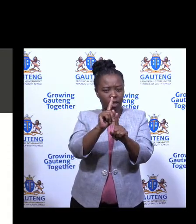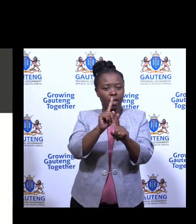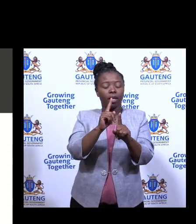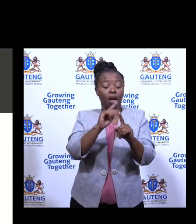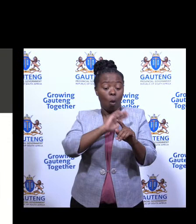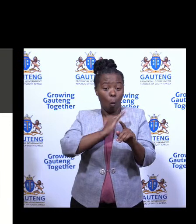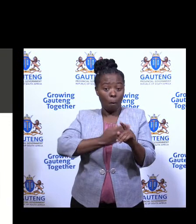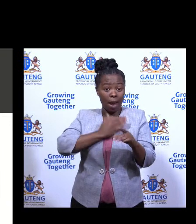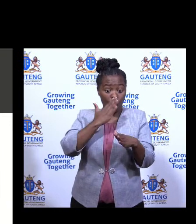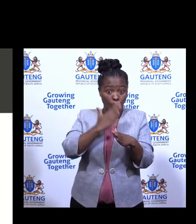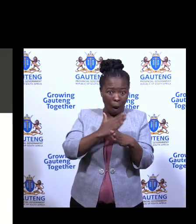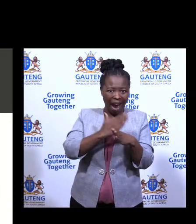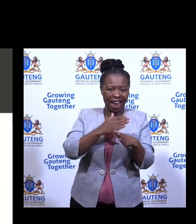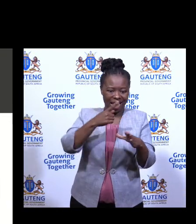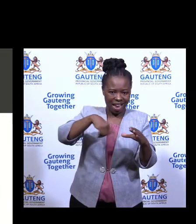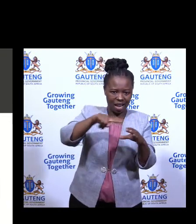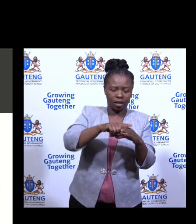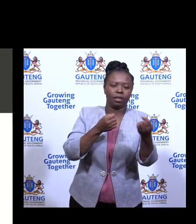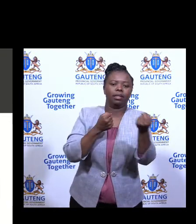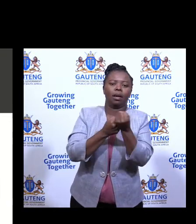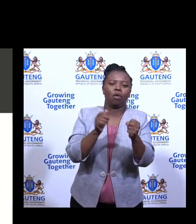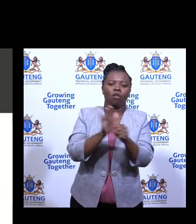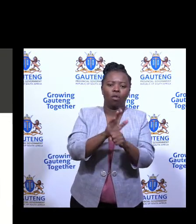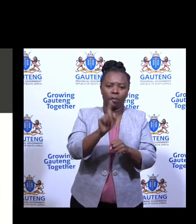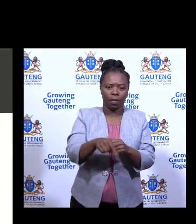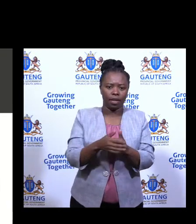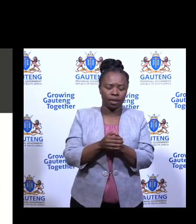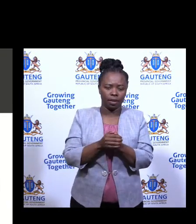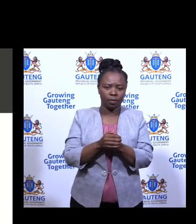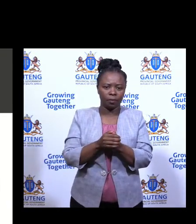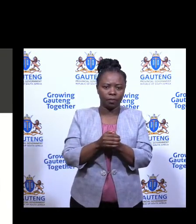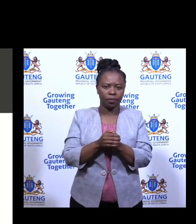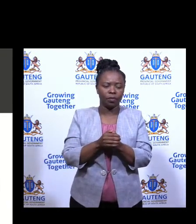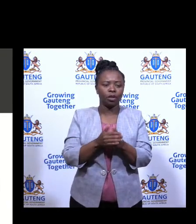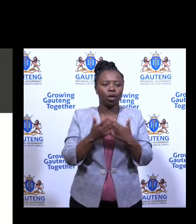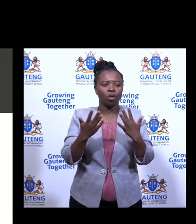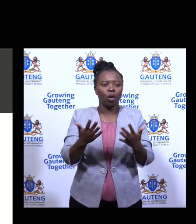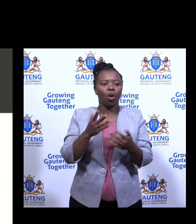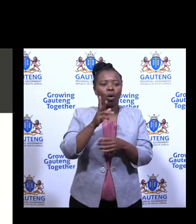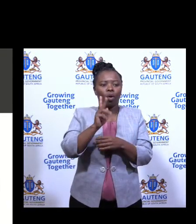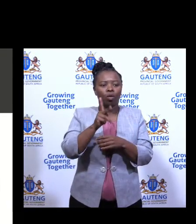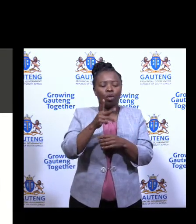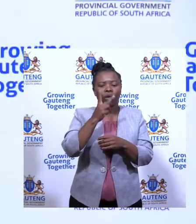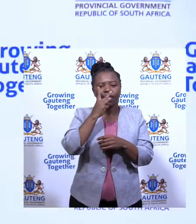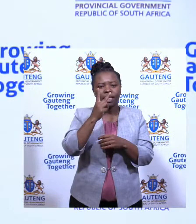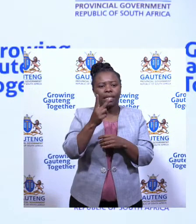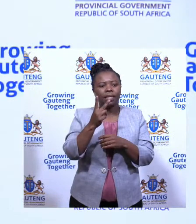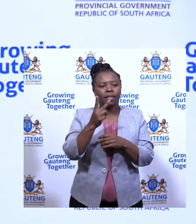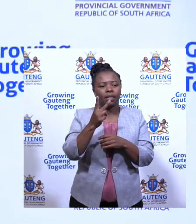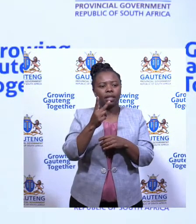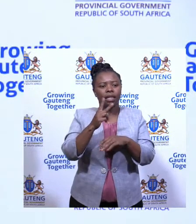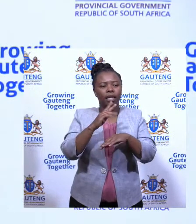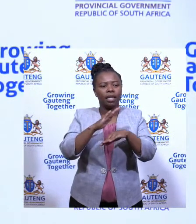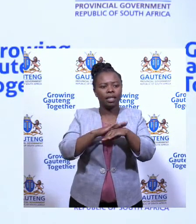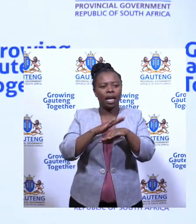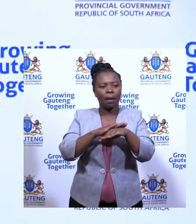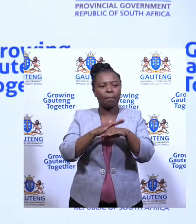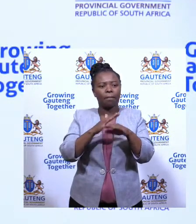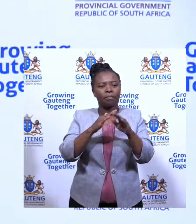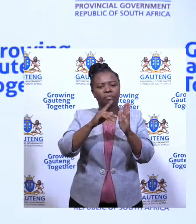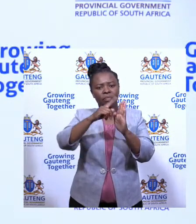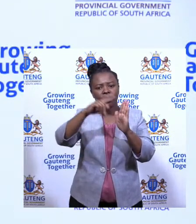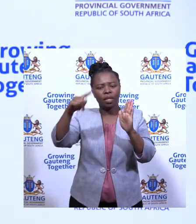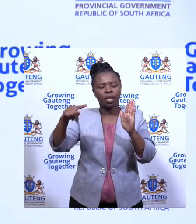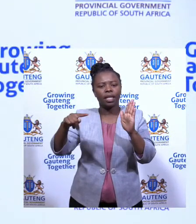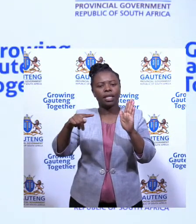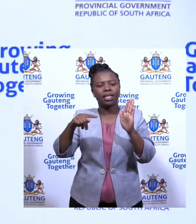age. A final point I want to note over here, and just to try and look at it, to try and disaggregate it spatially as well, is this trend isn't universal